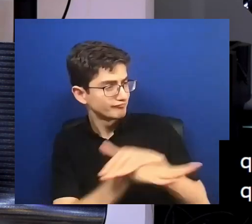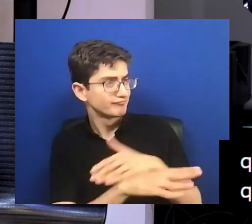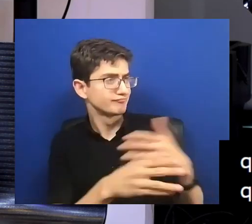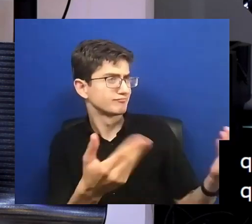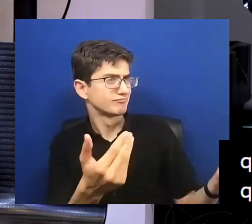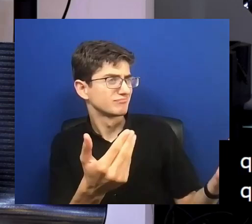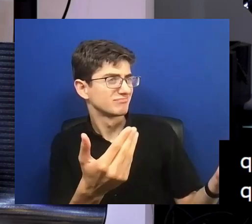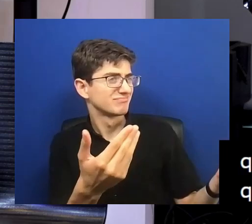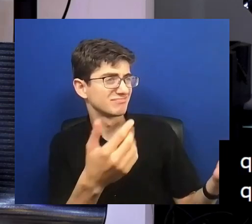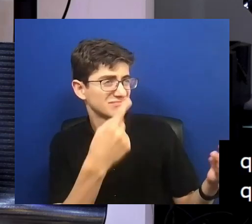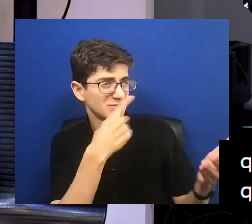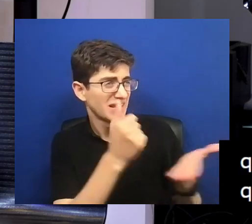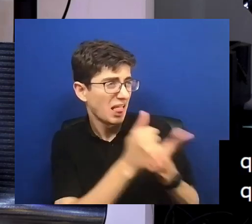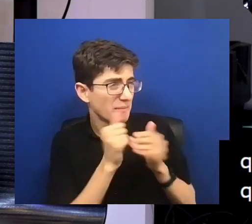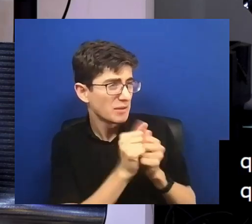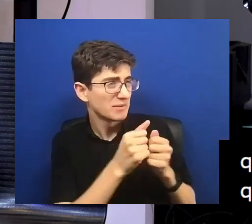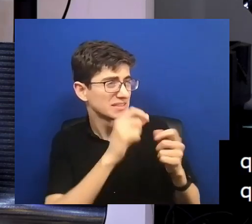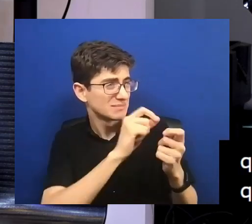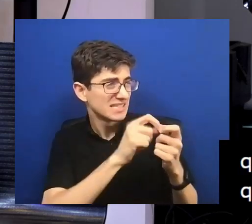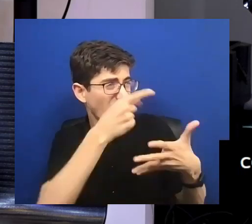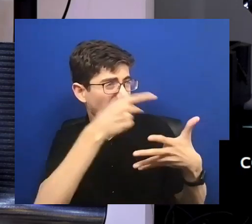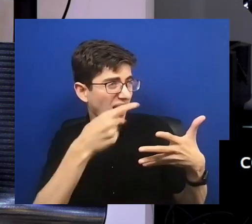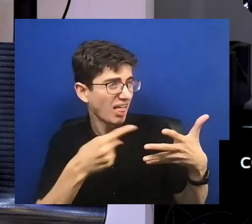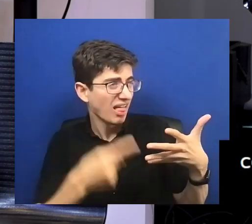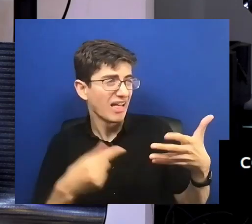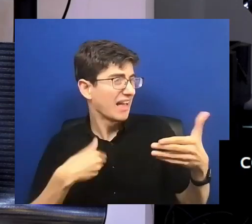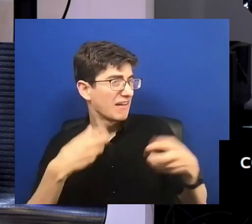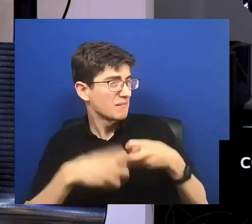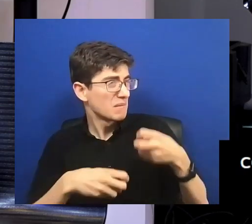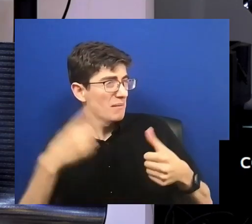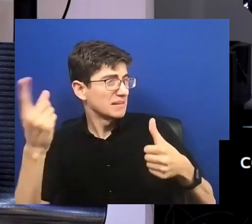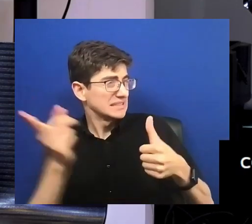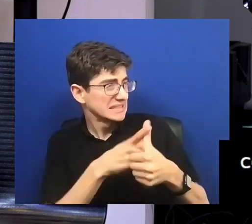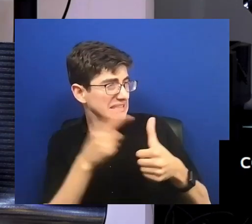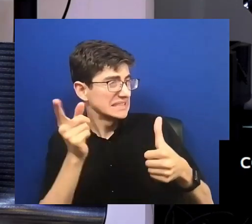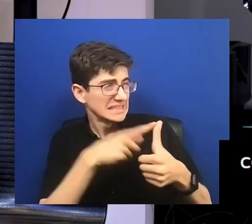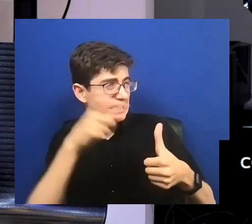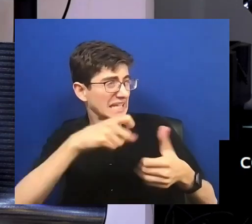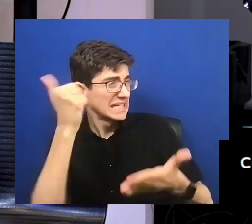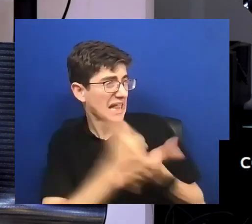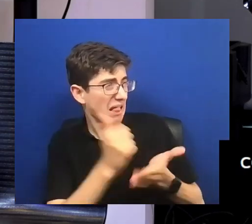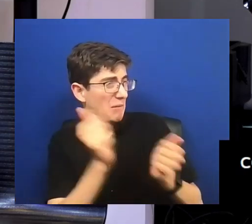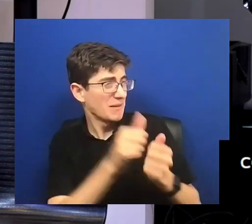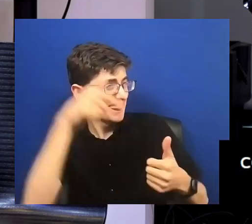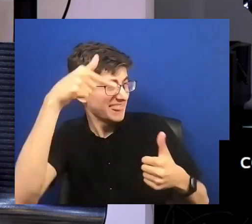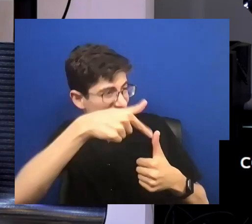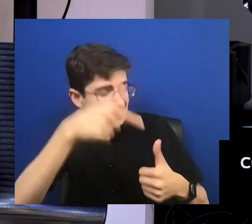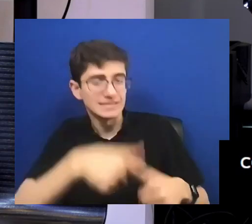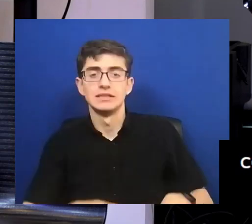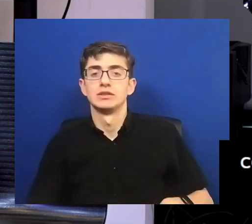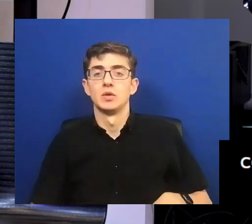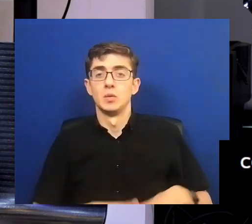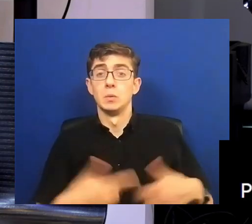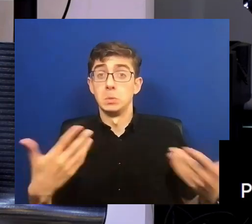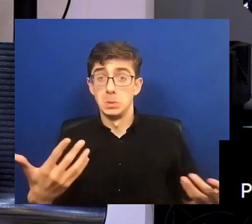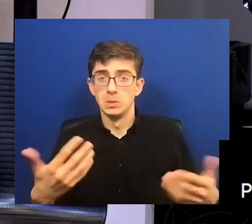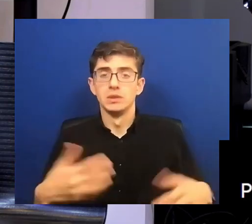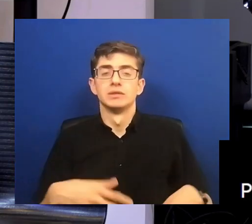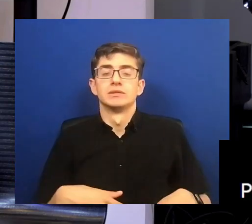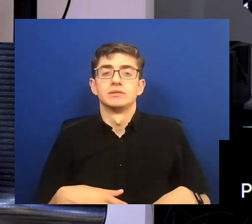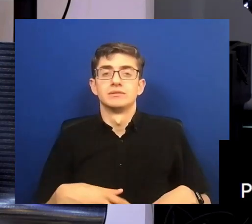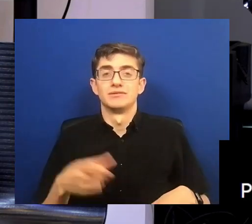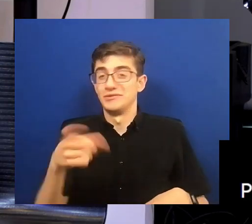task-oriented support. They have a problem right now that they need help with, right? So these are folks that aren't